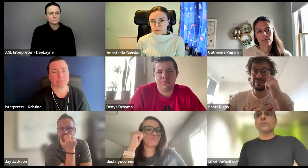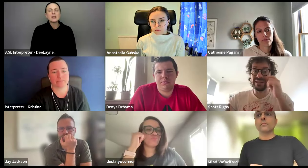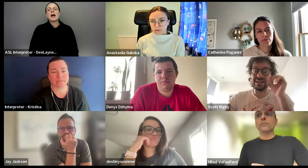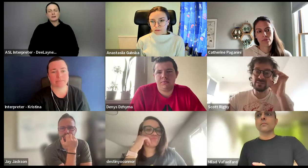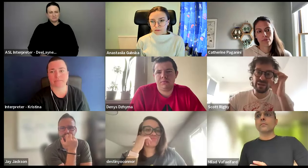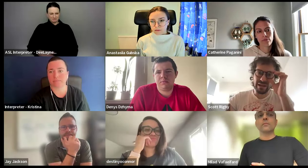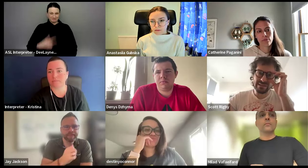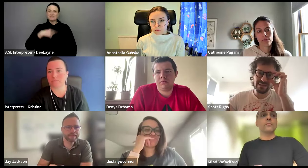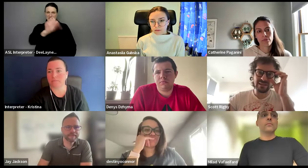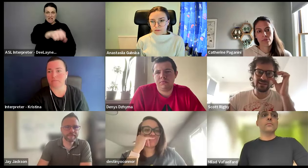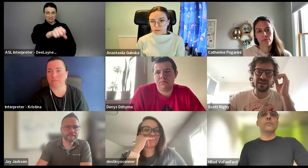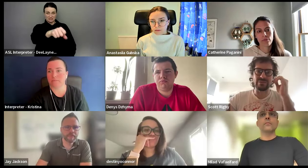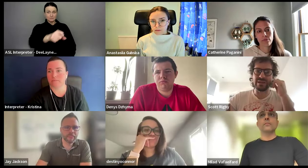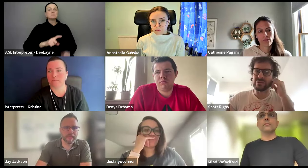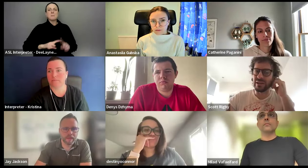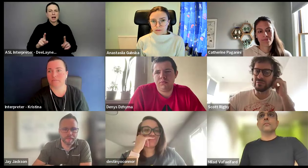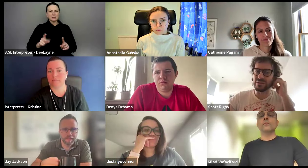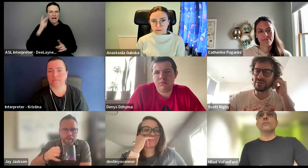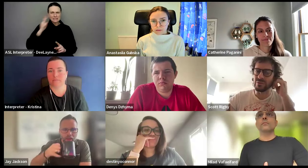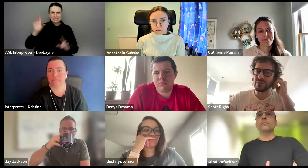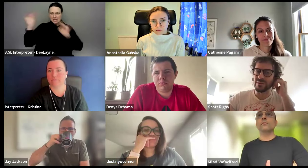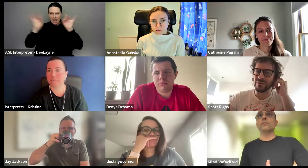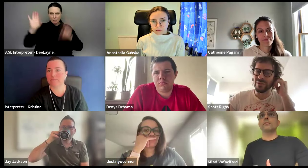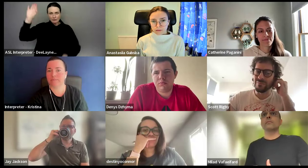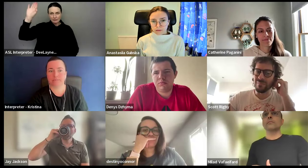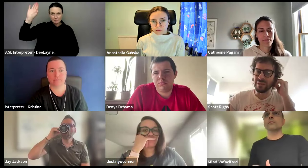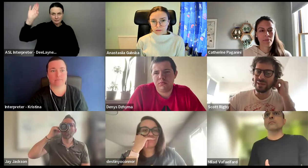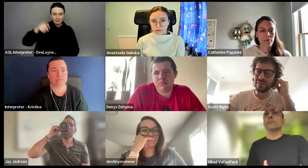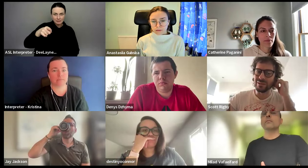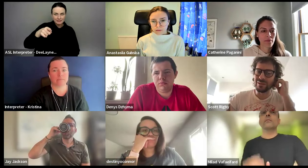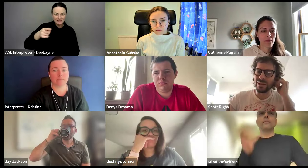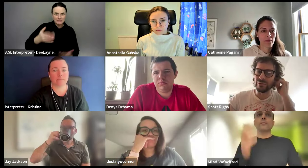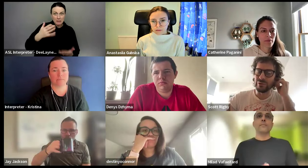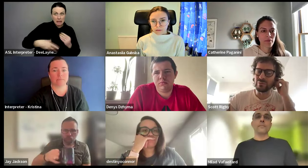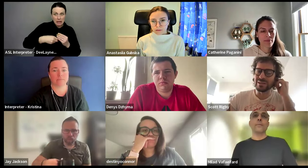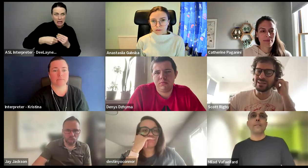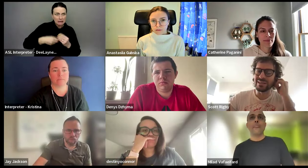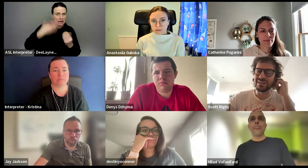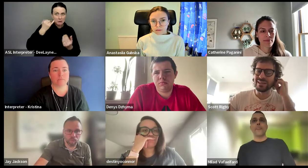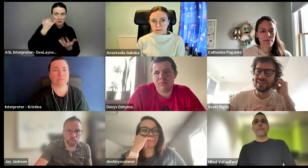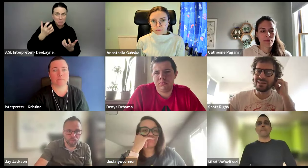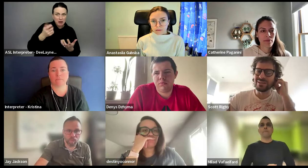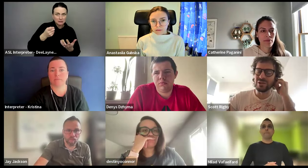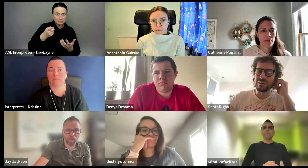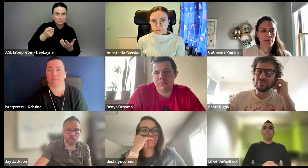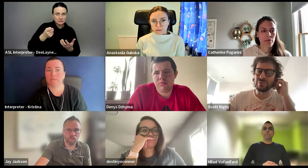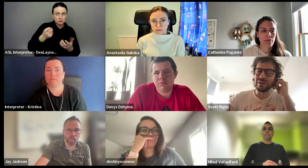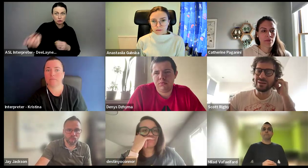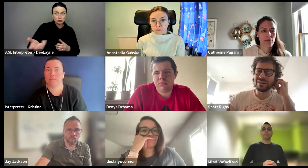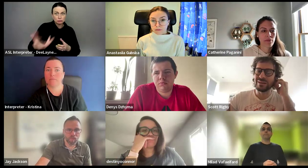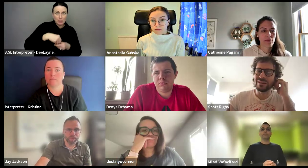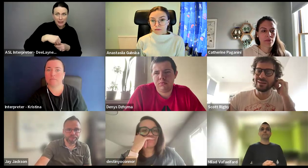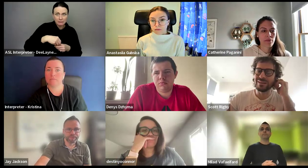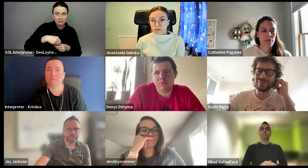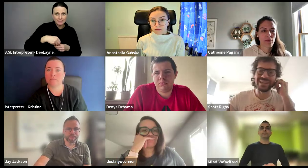I definitely yes, but I see that Catherine has her hand raised too. So maybe I don't know if you wanted to jump in